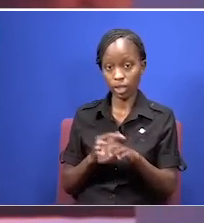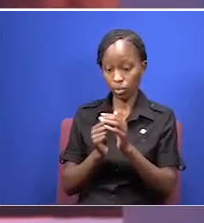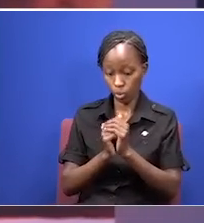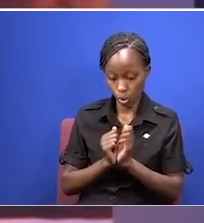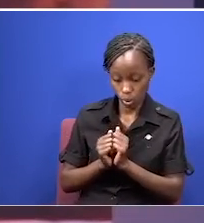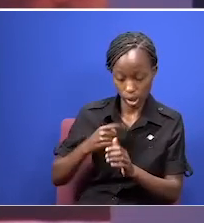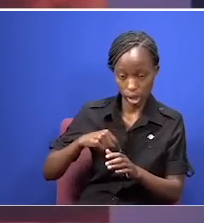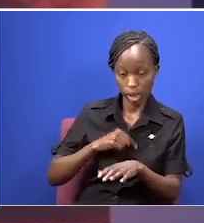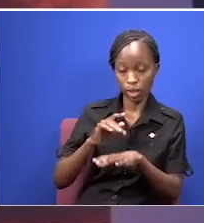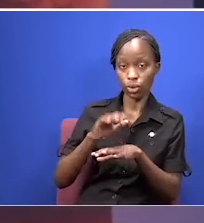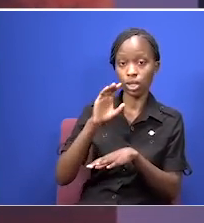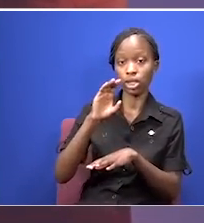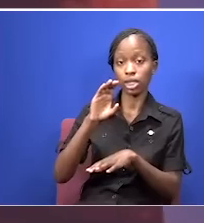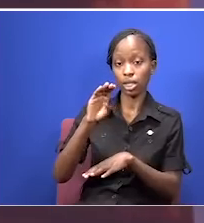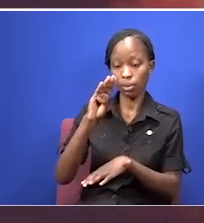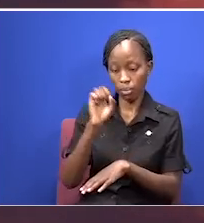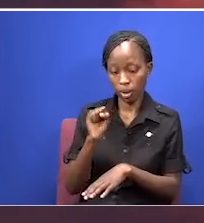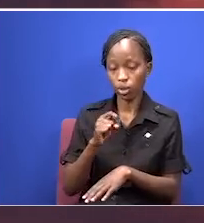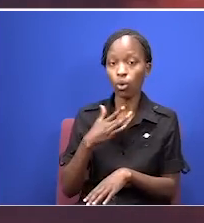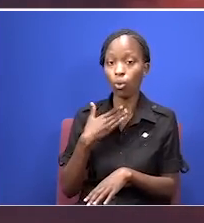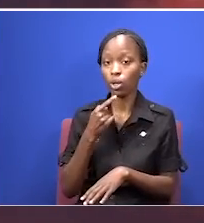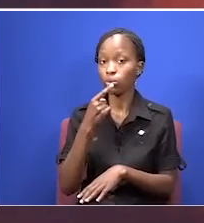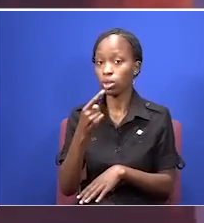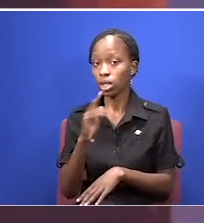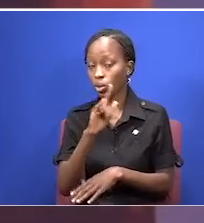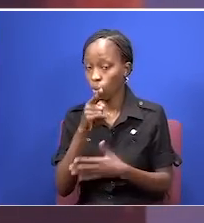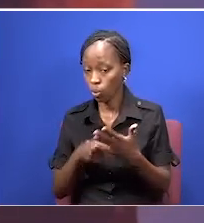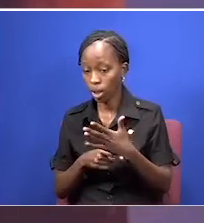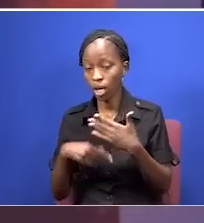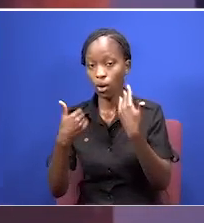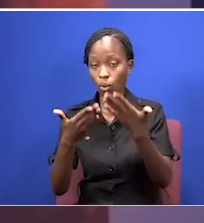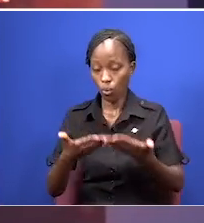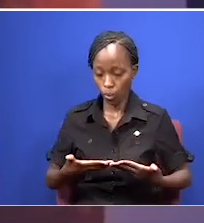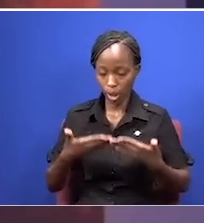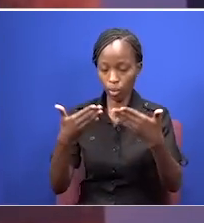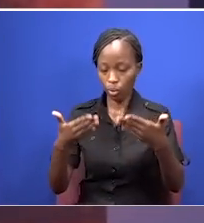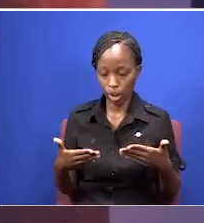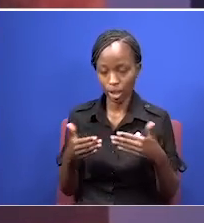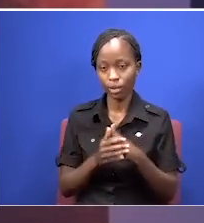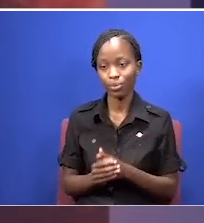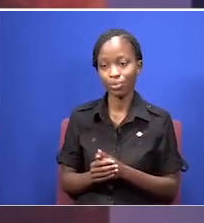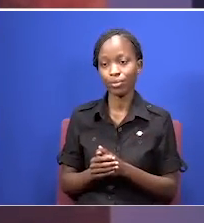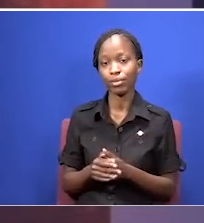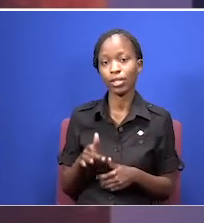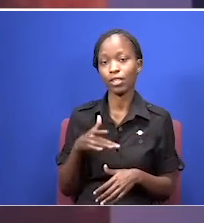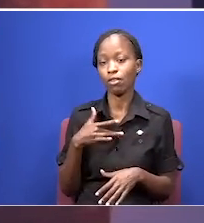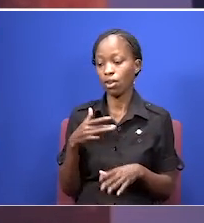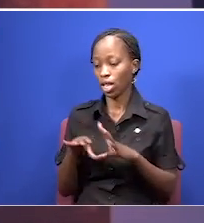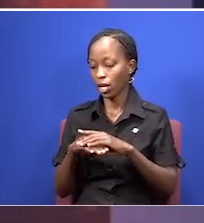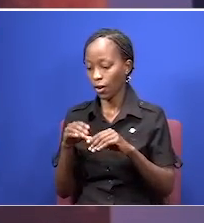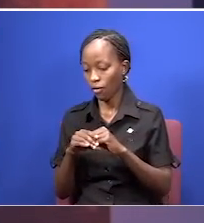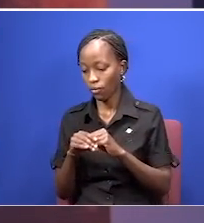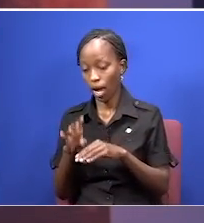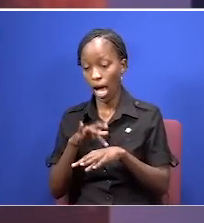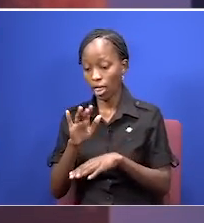cbs we would like to say welcome and caribousana feel at the feet